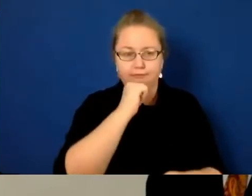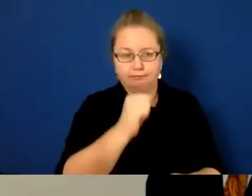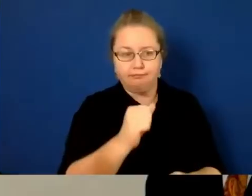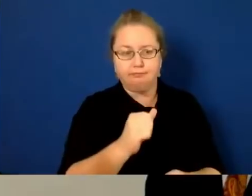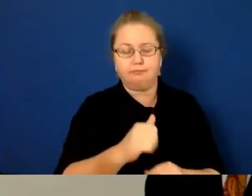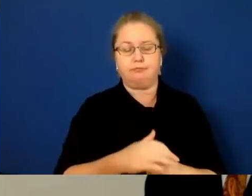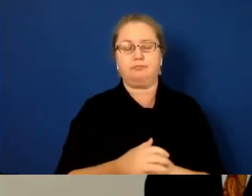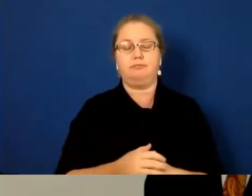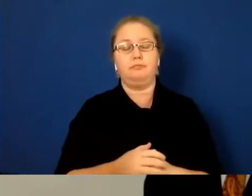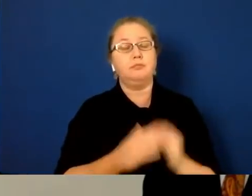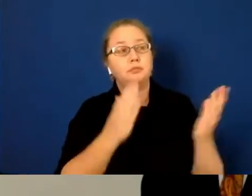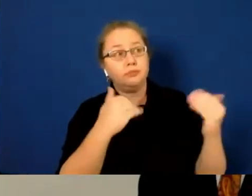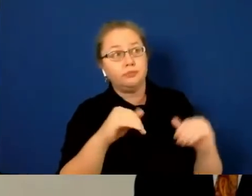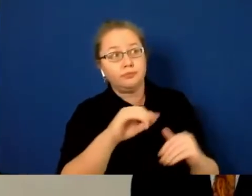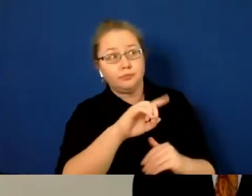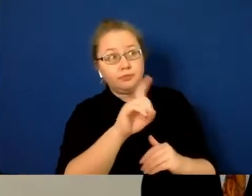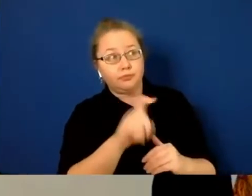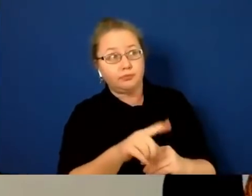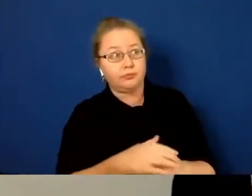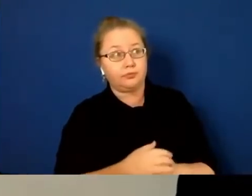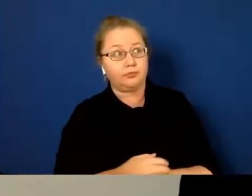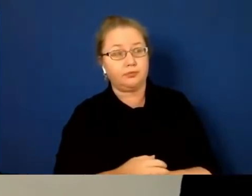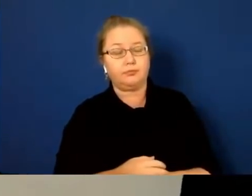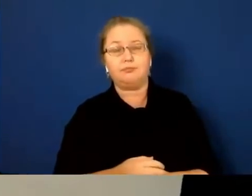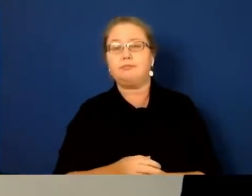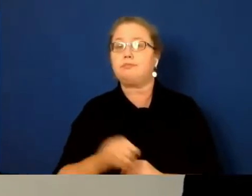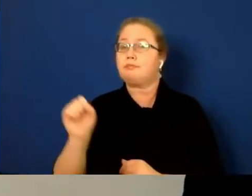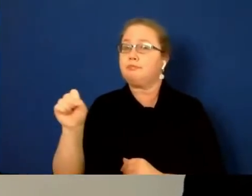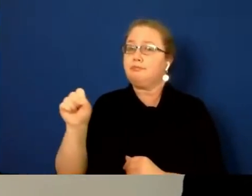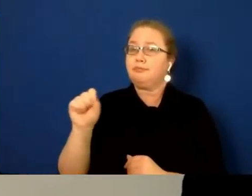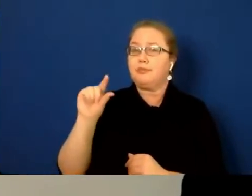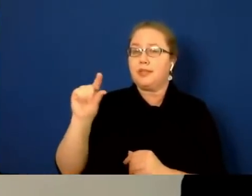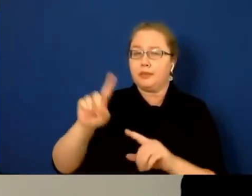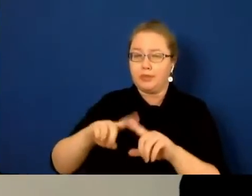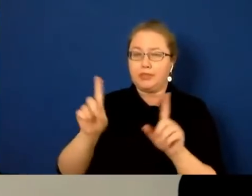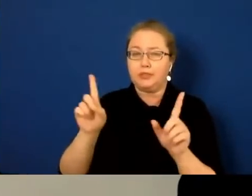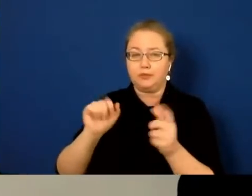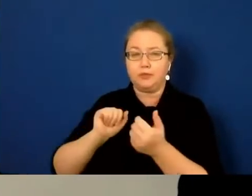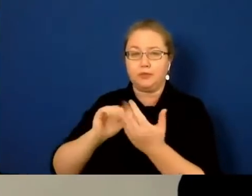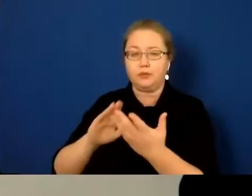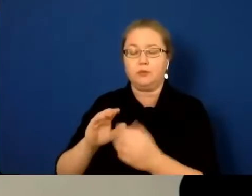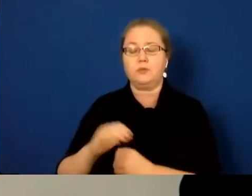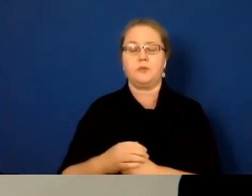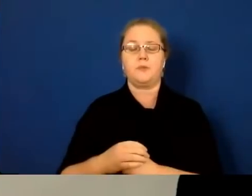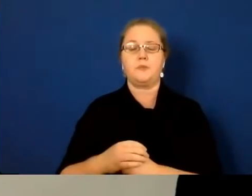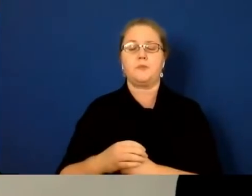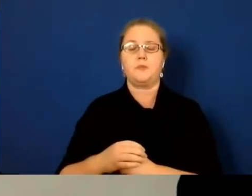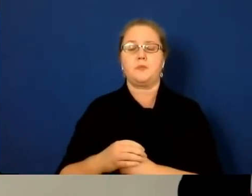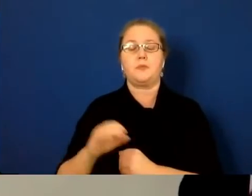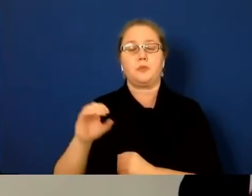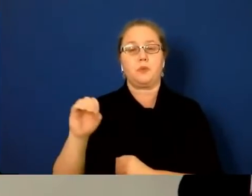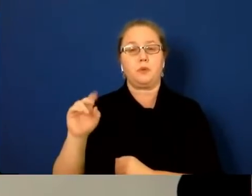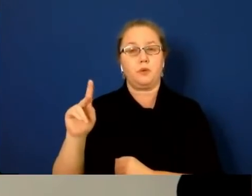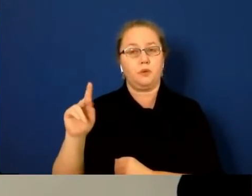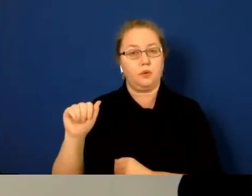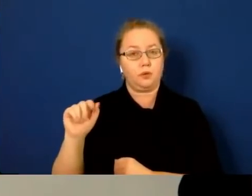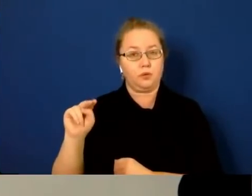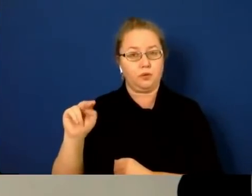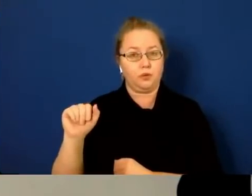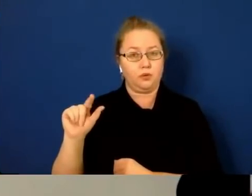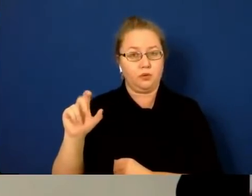My understanding is that there are a number of staff who were infected, that there's